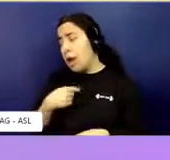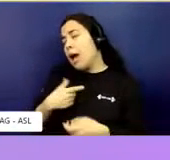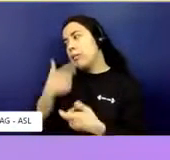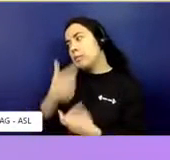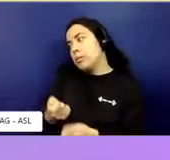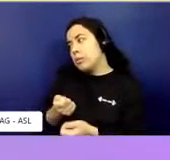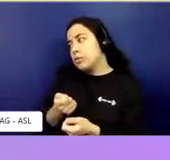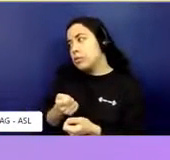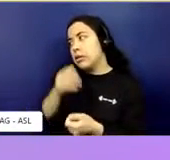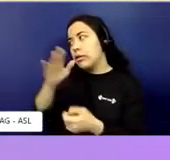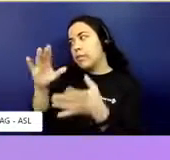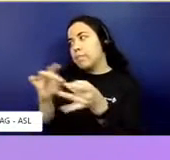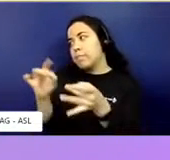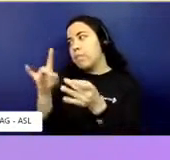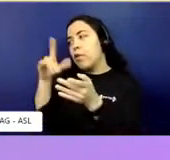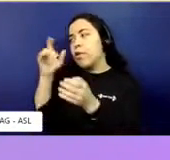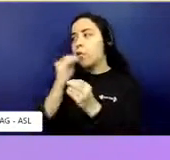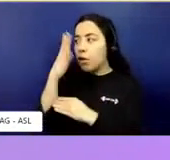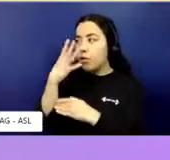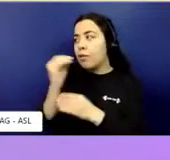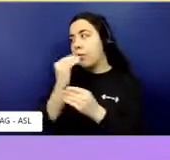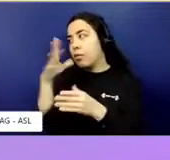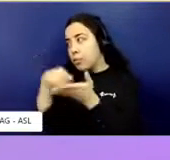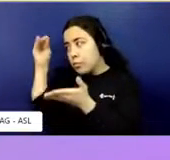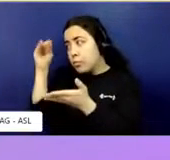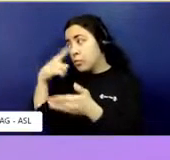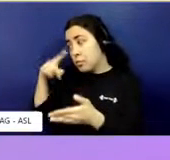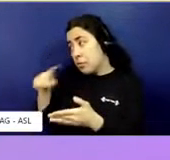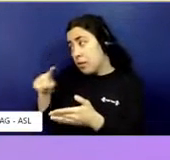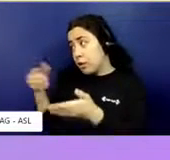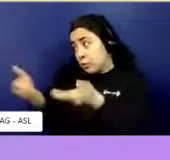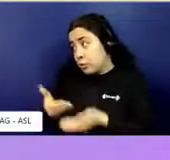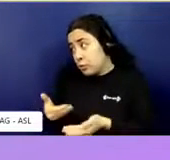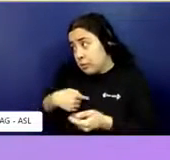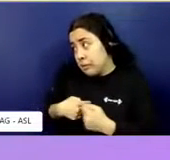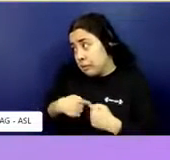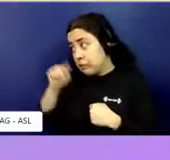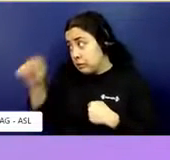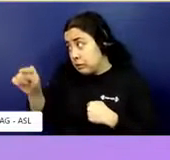in something they said on the lunch and learn. Maybe you can give me an introduction.